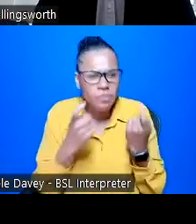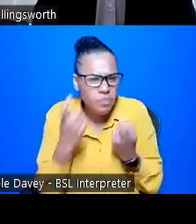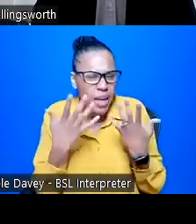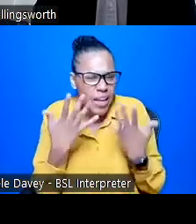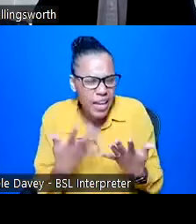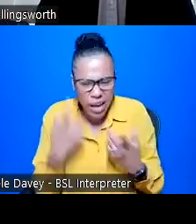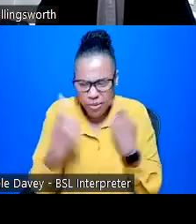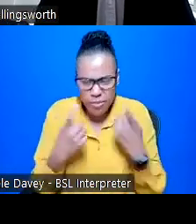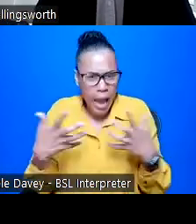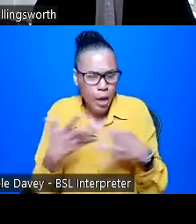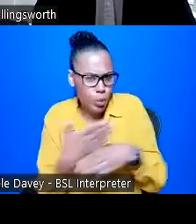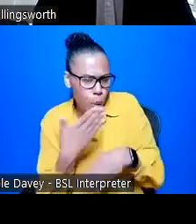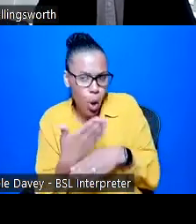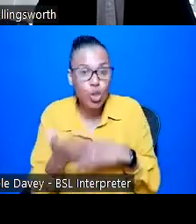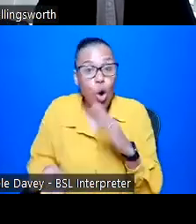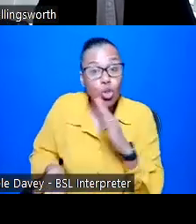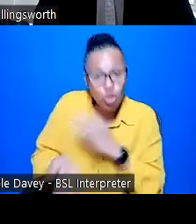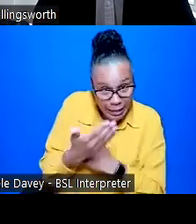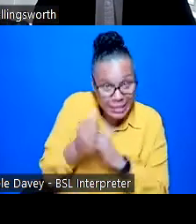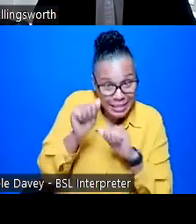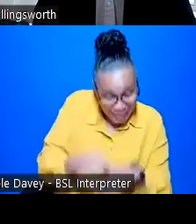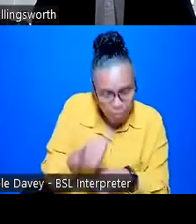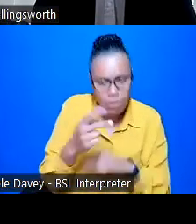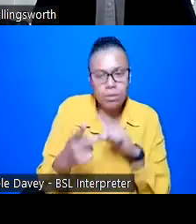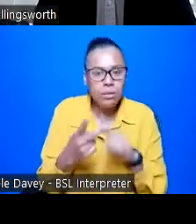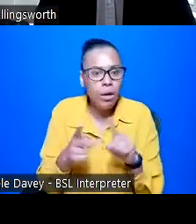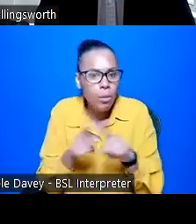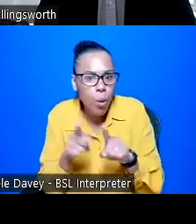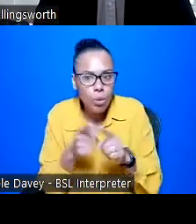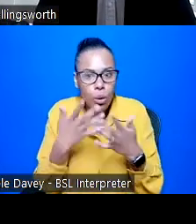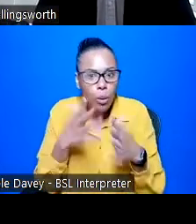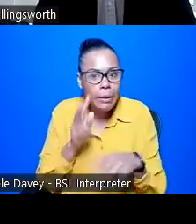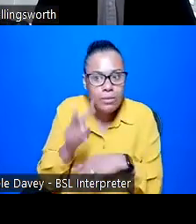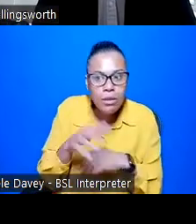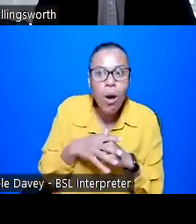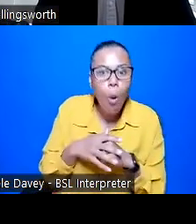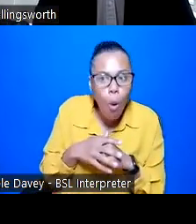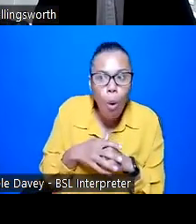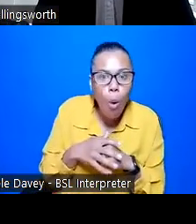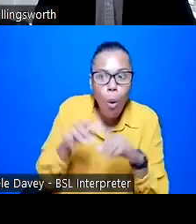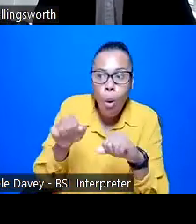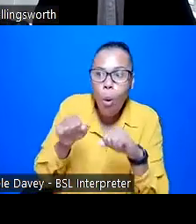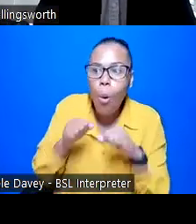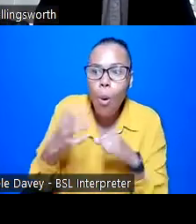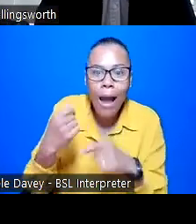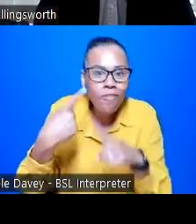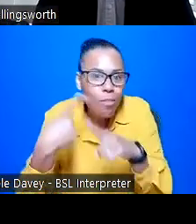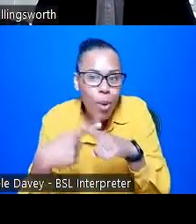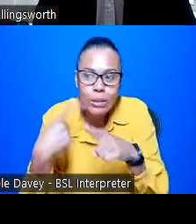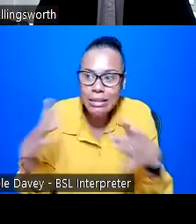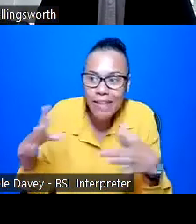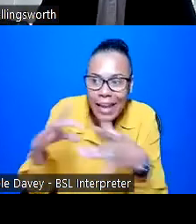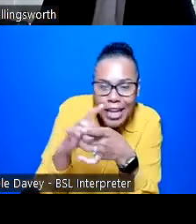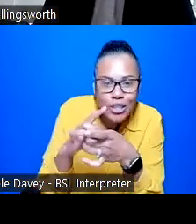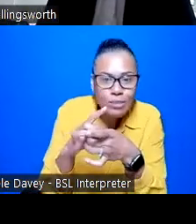talk about cricket, you can also see on the other side of the fence some of the positive work that's now going on to engage people at both a community and elite level.